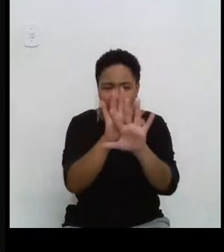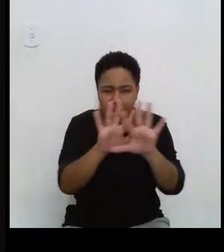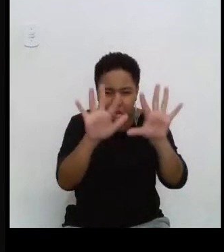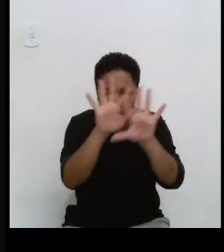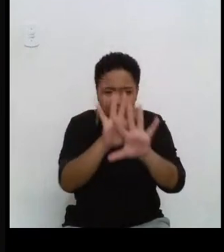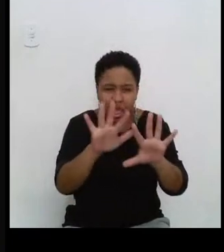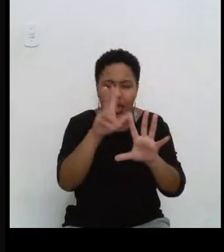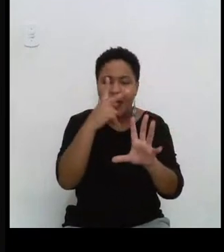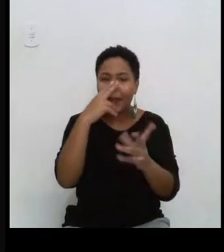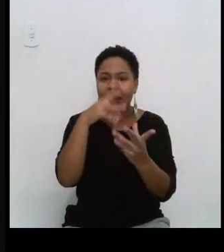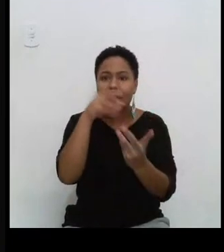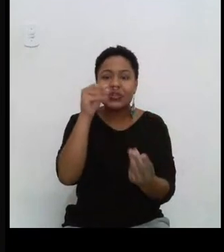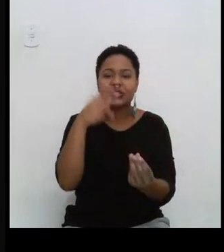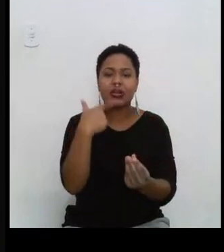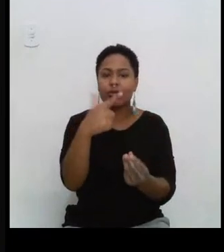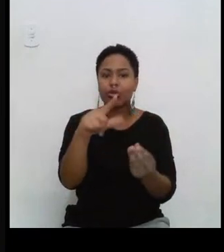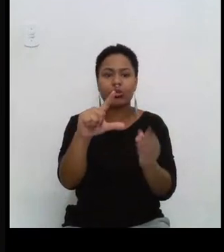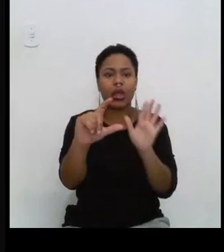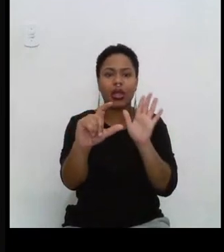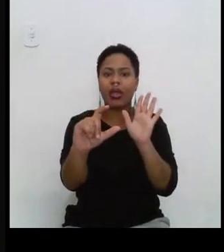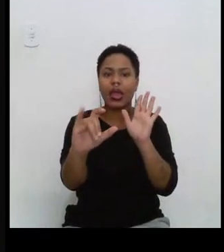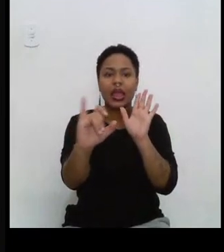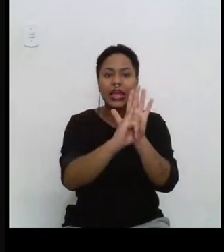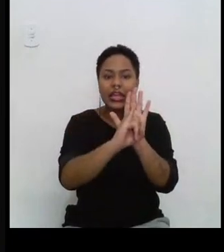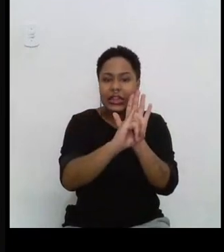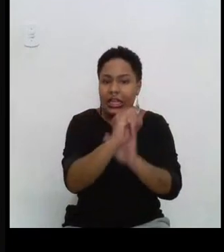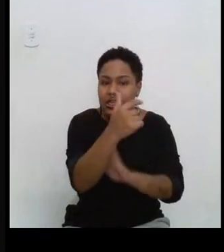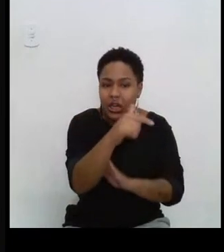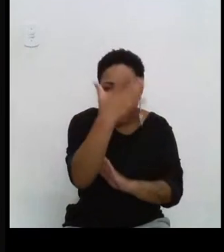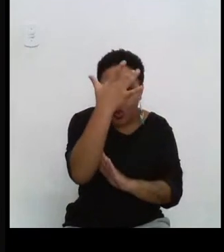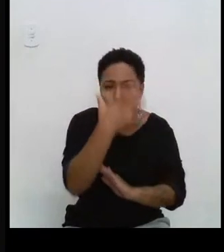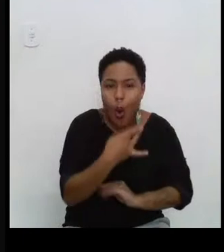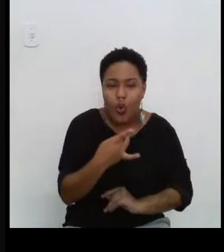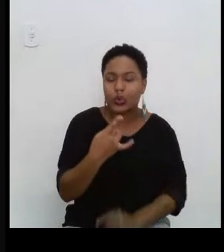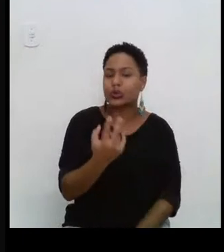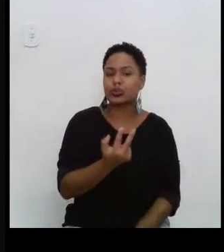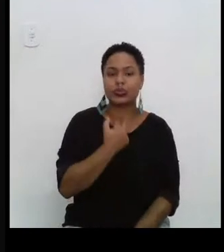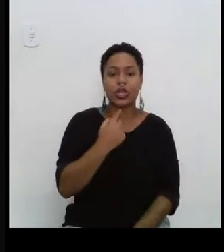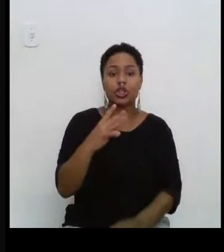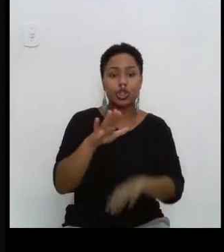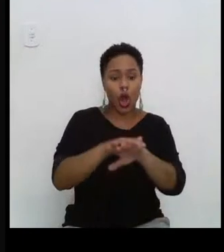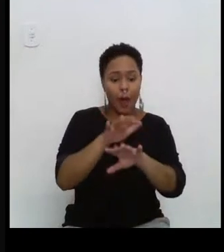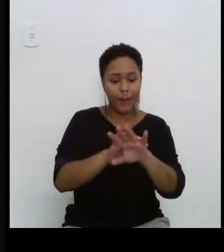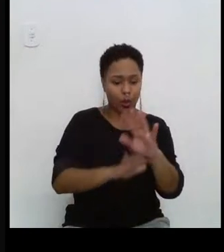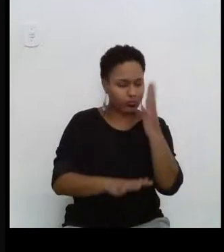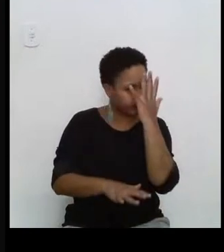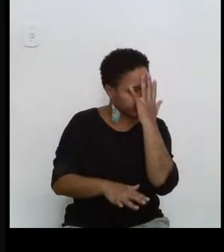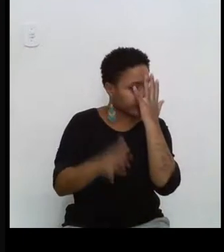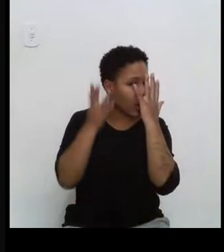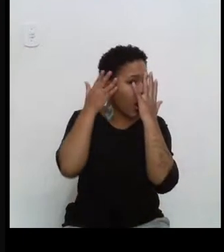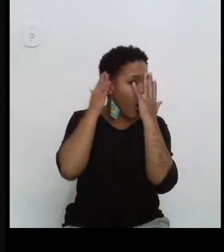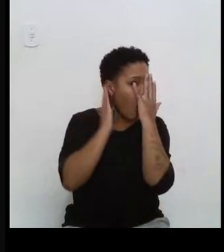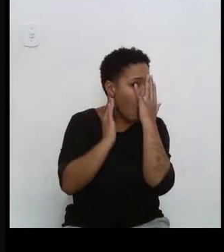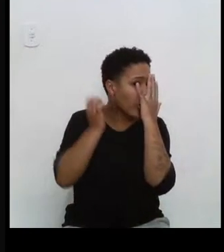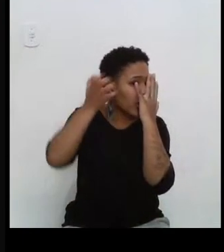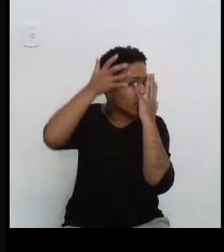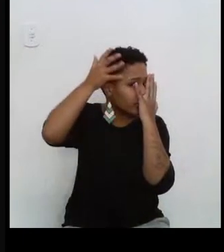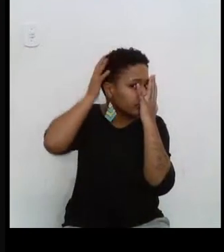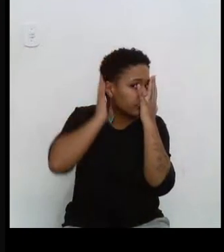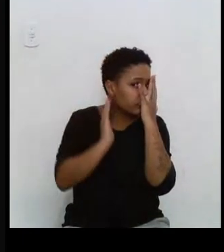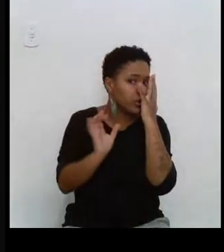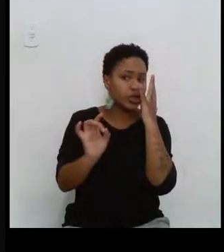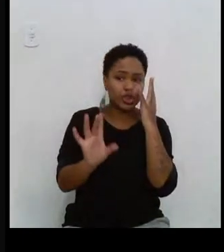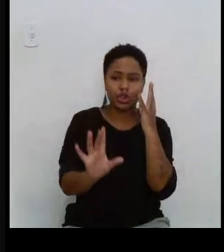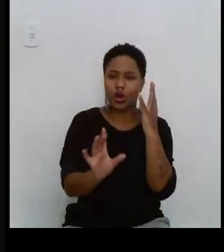and older persons is Beyond The Sea and Air Wolf Air we don't know where